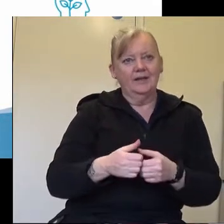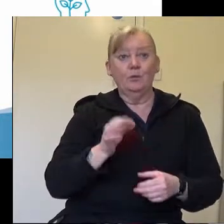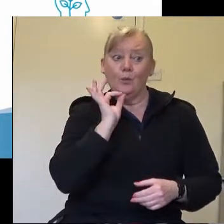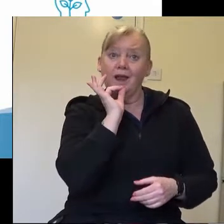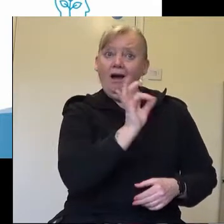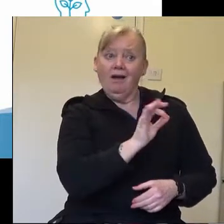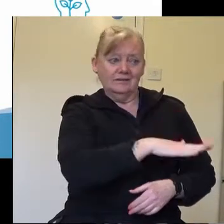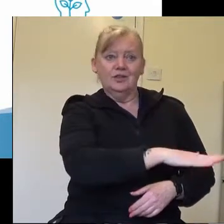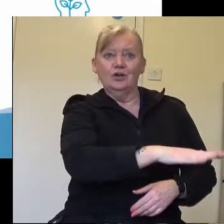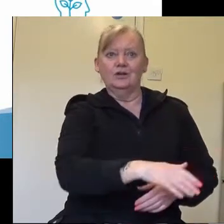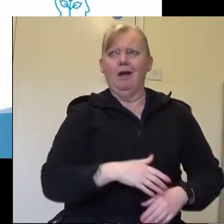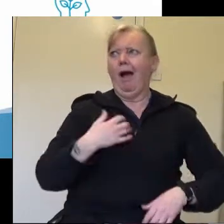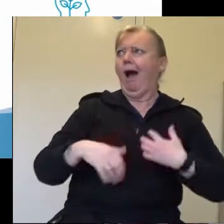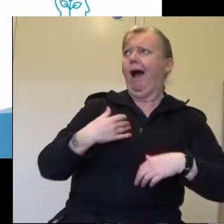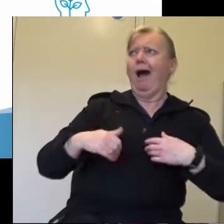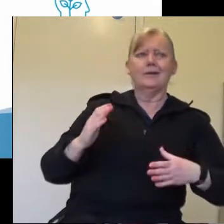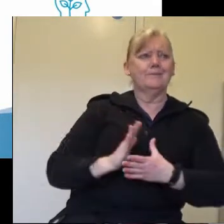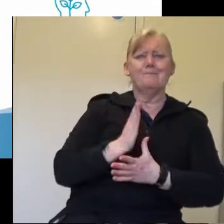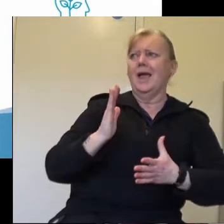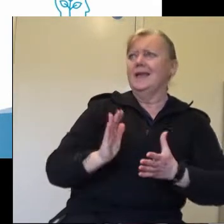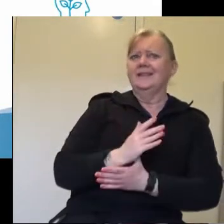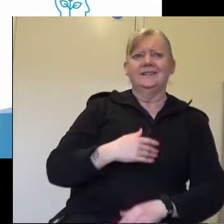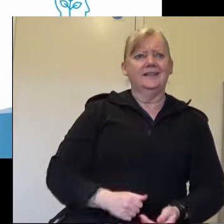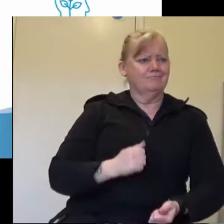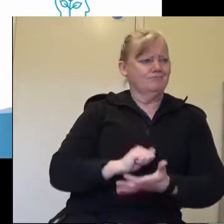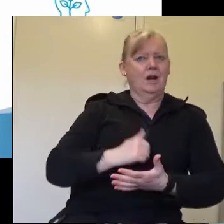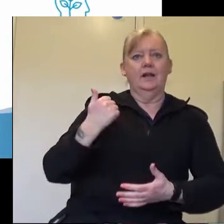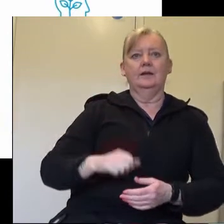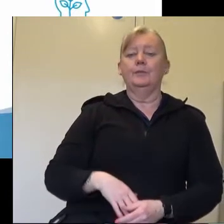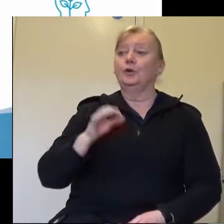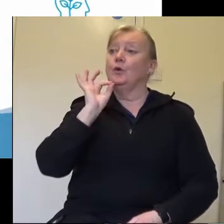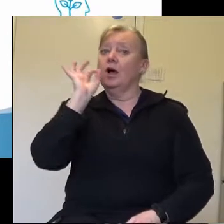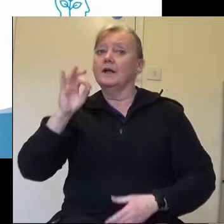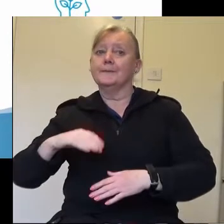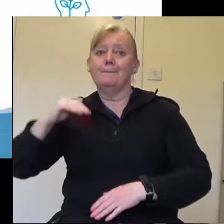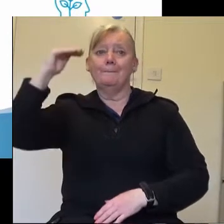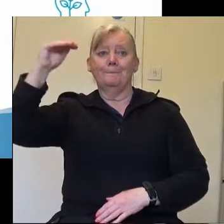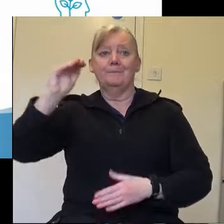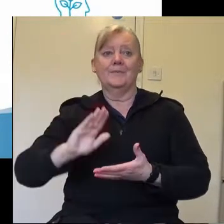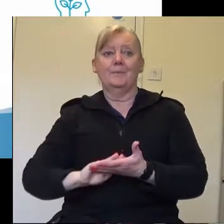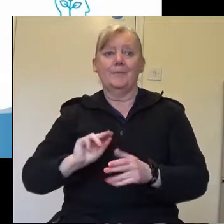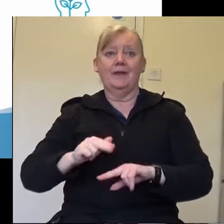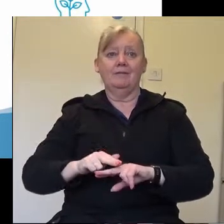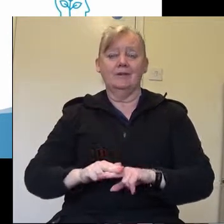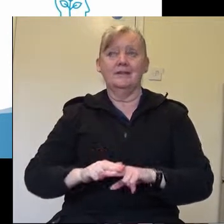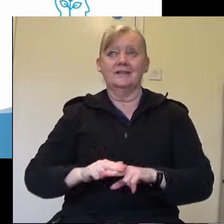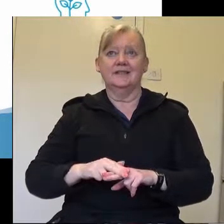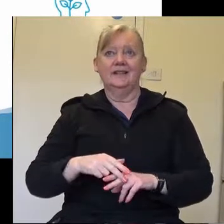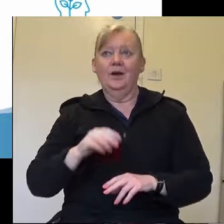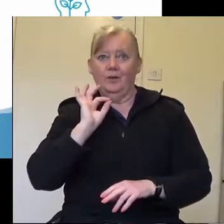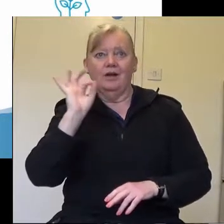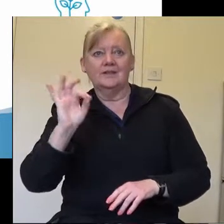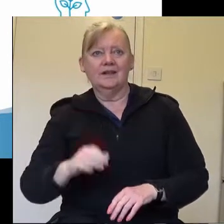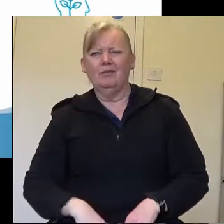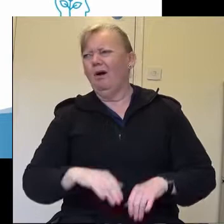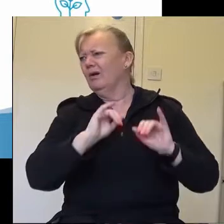is how the kids see it. It's amazing, they like it, they chat, they have fun. And when we talk to parents and adults,